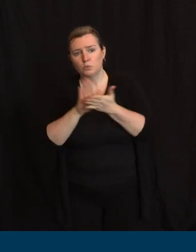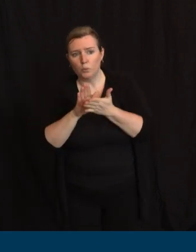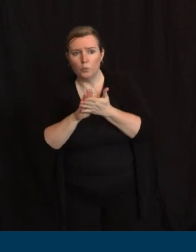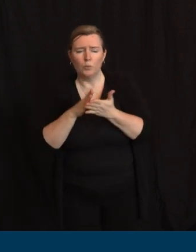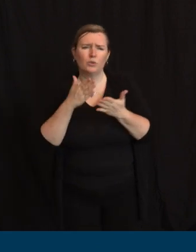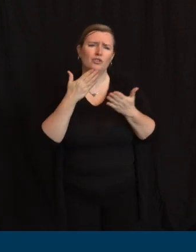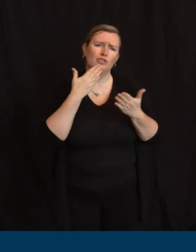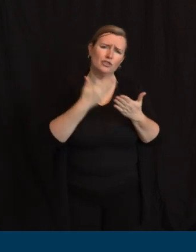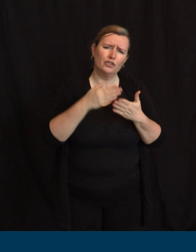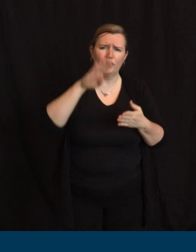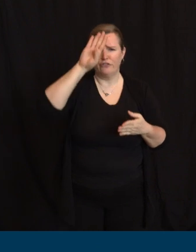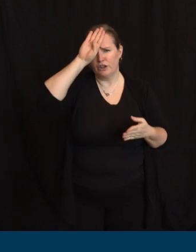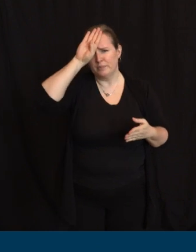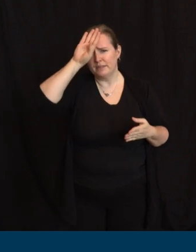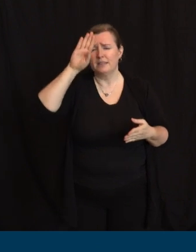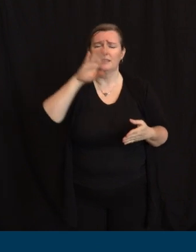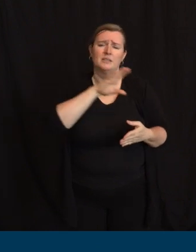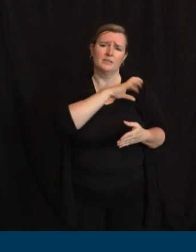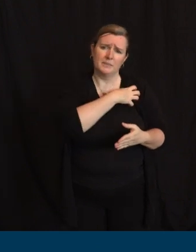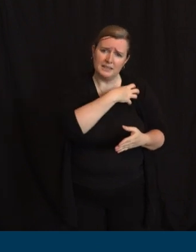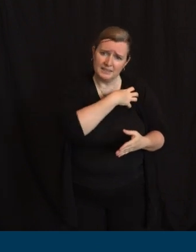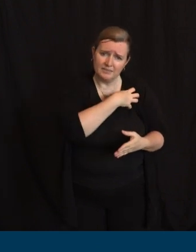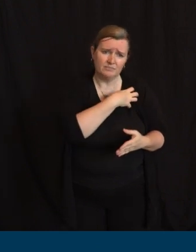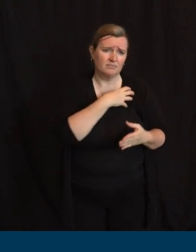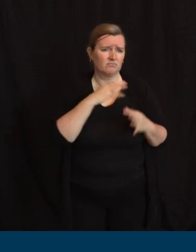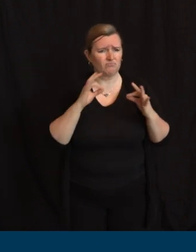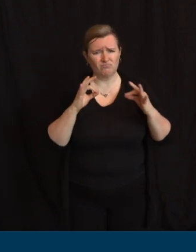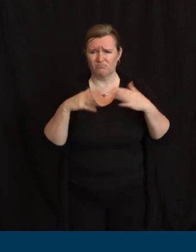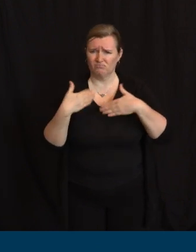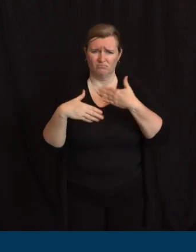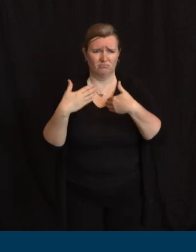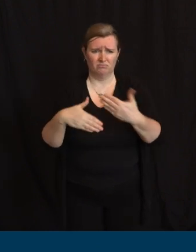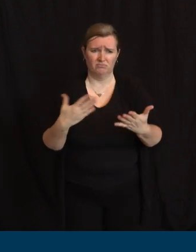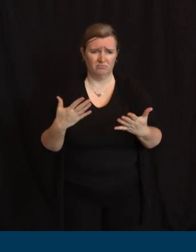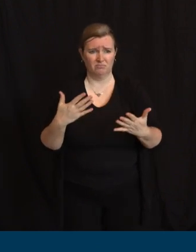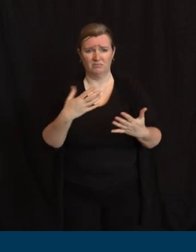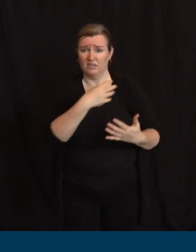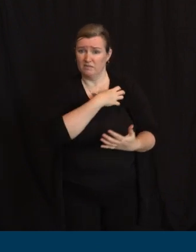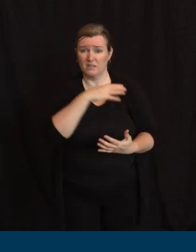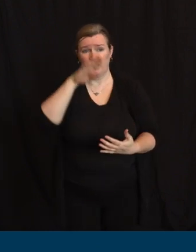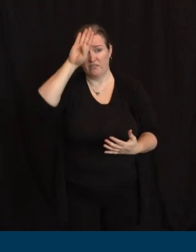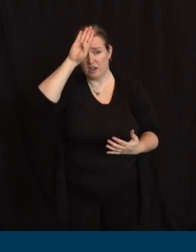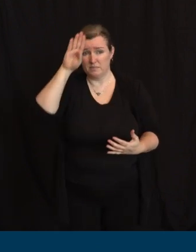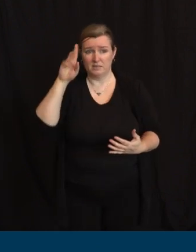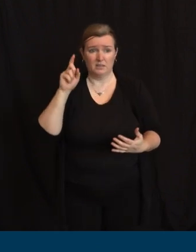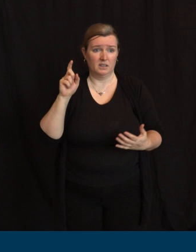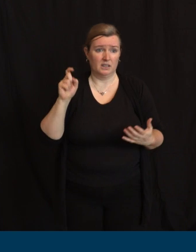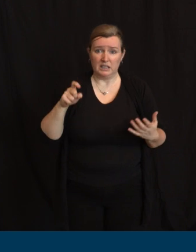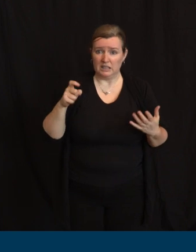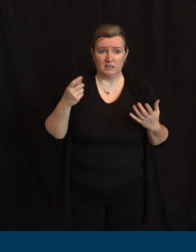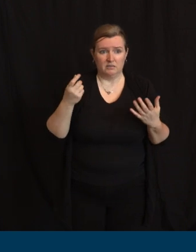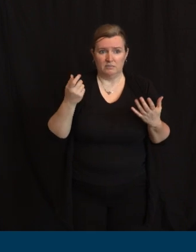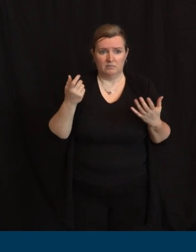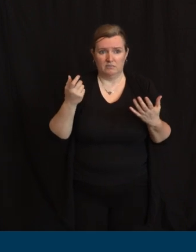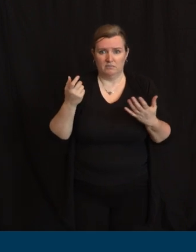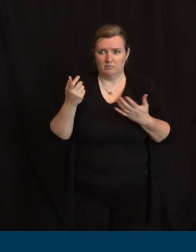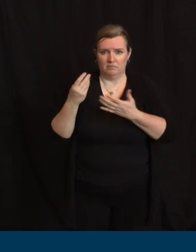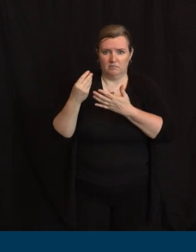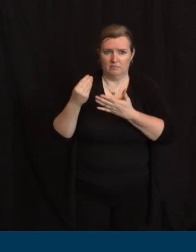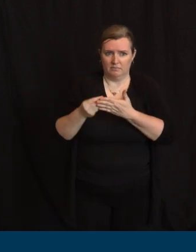pension payments getting made, et cetera. I hope the federal government comes through. I hope we have a recovery that looks like a V and we're back on our